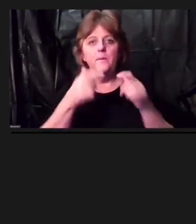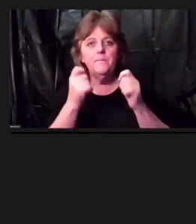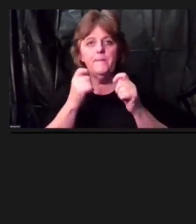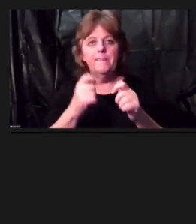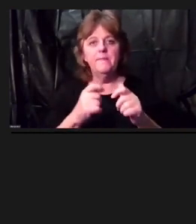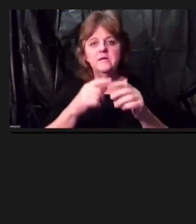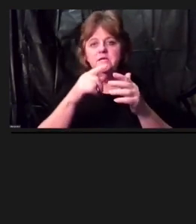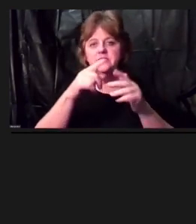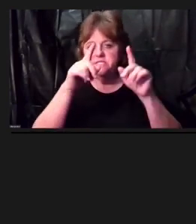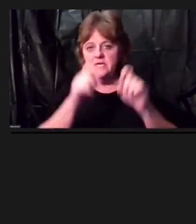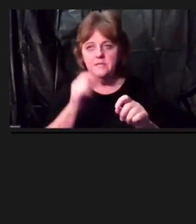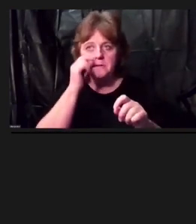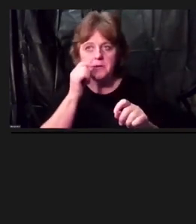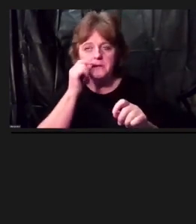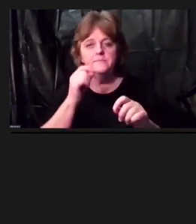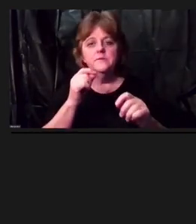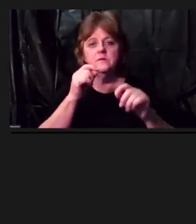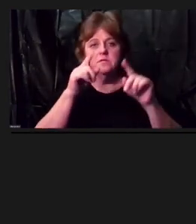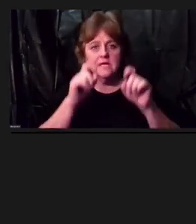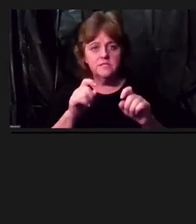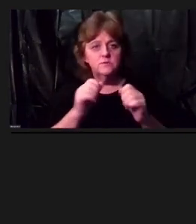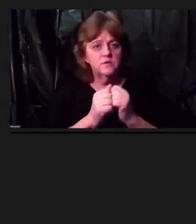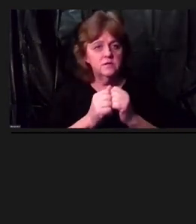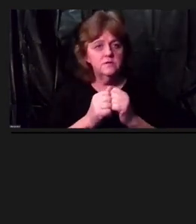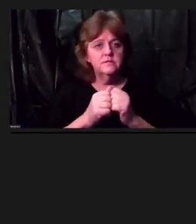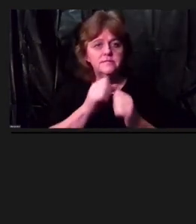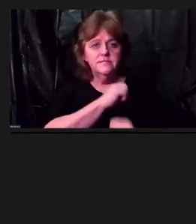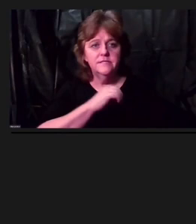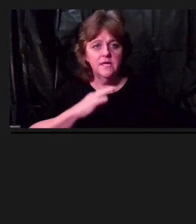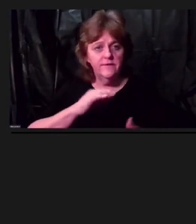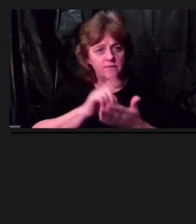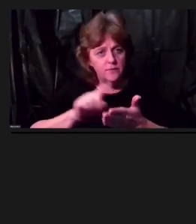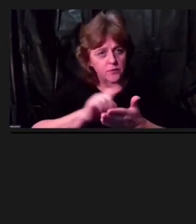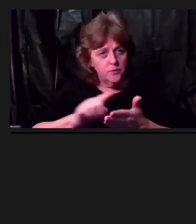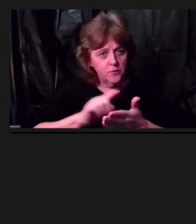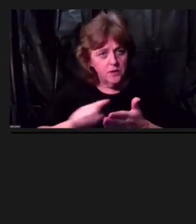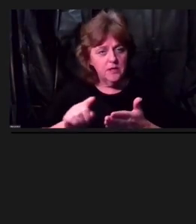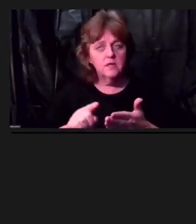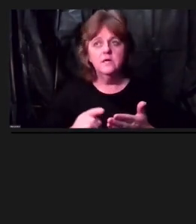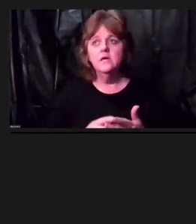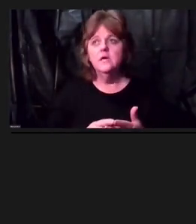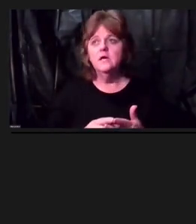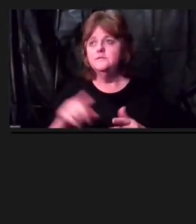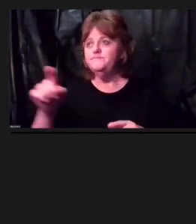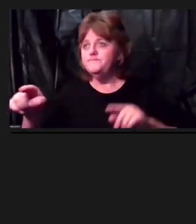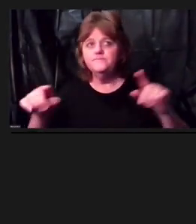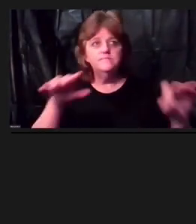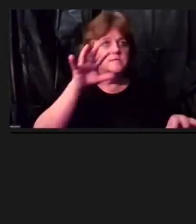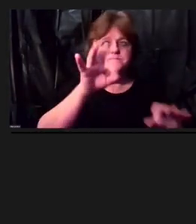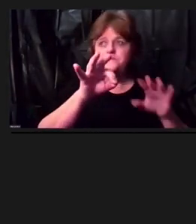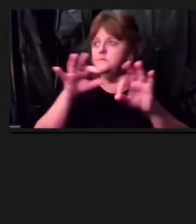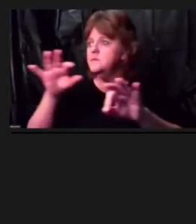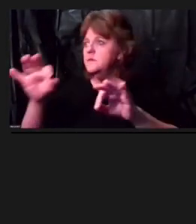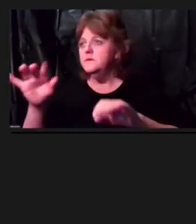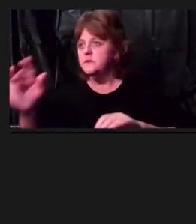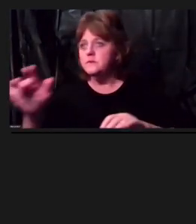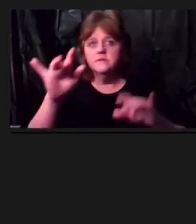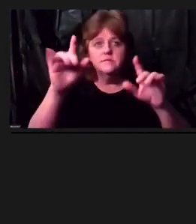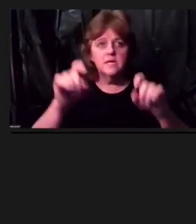staff on a weekly basis on random members to make